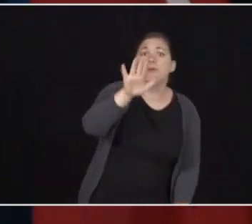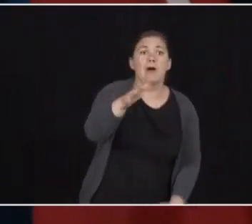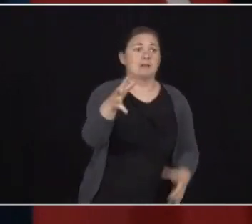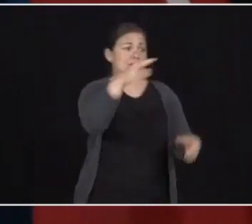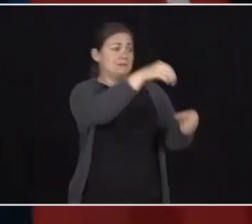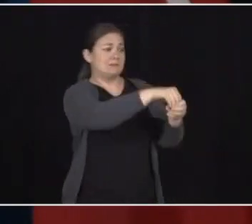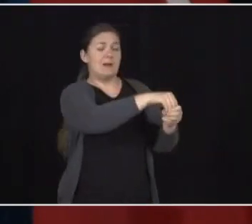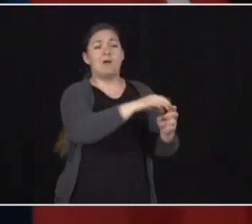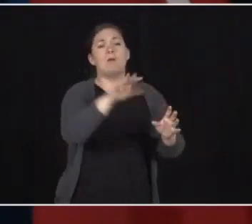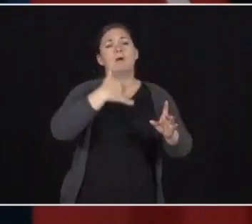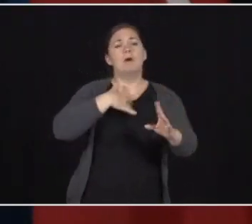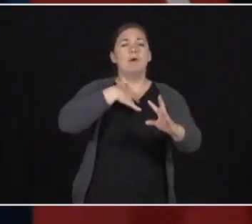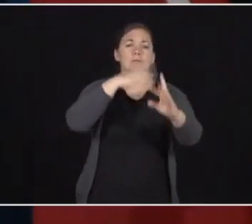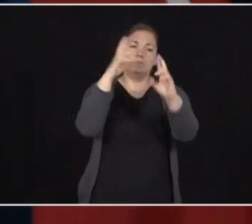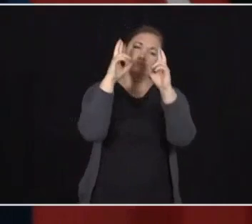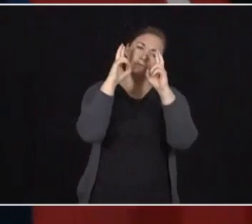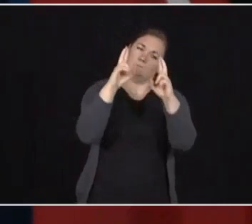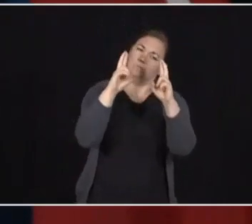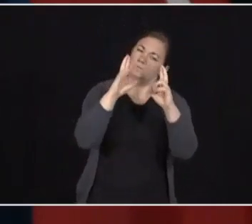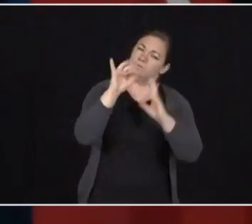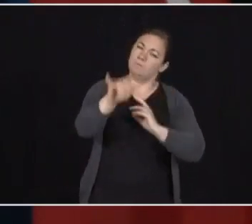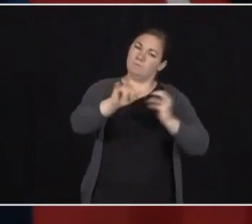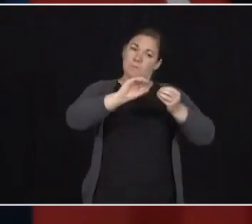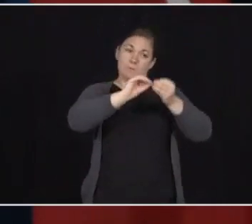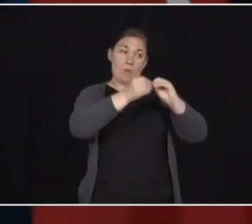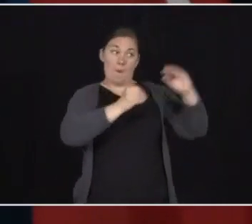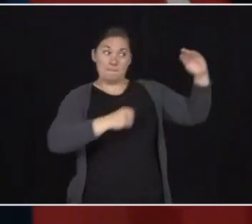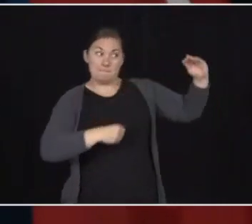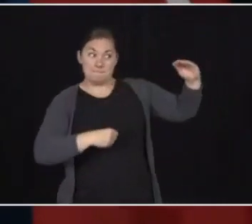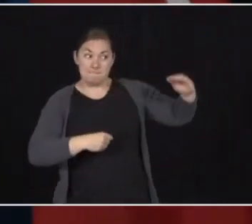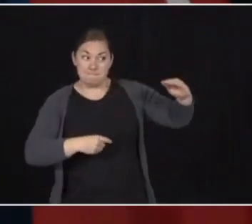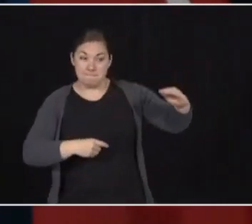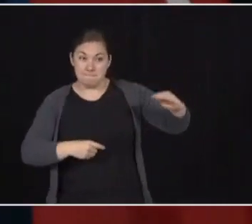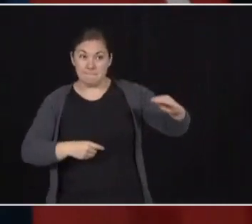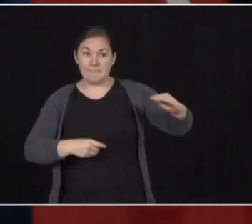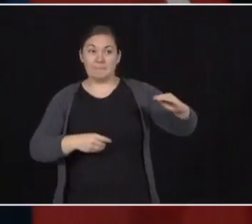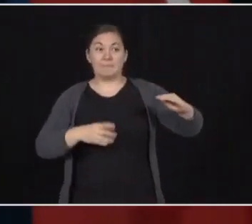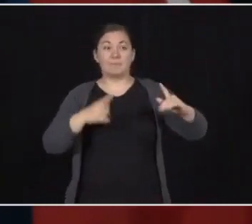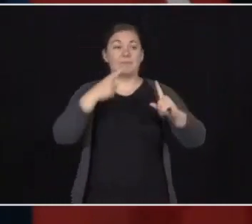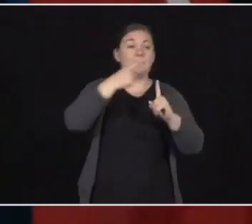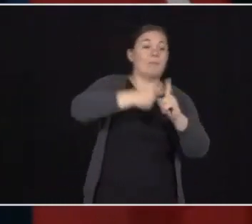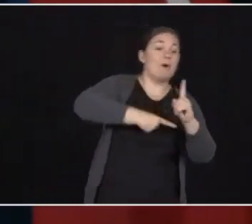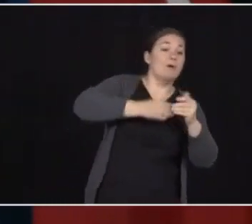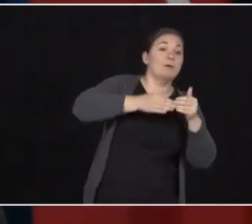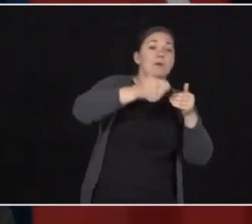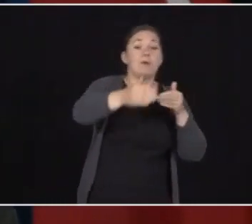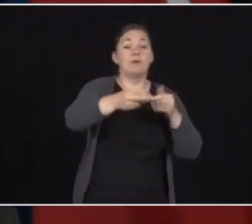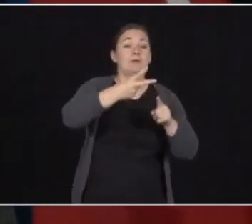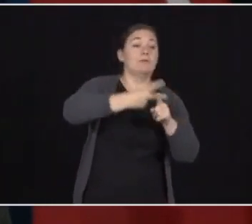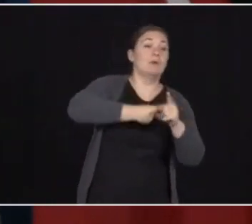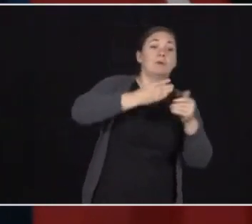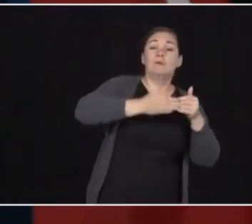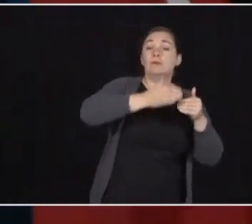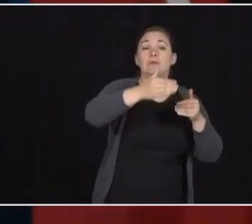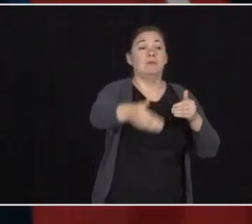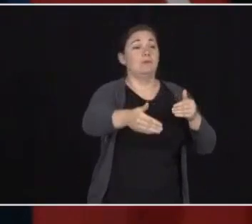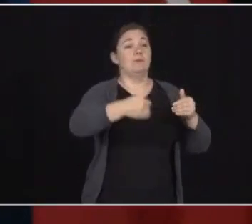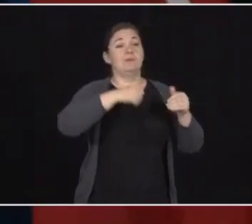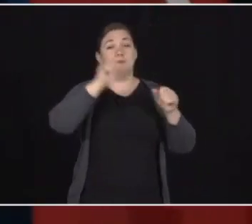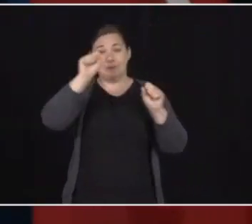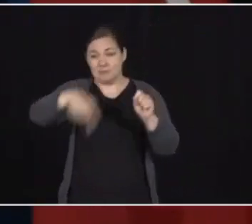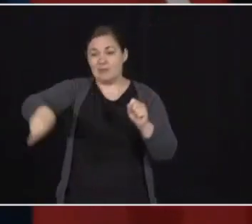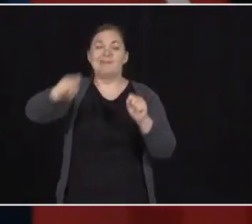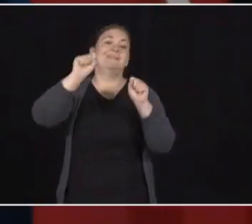the numbers come down eventually, and I don't know when, it could be a month, it could be 2 months, we can let people see their loved ones. That's the